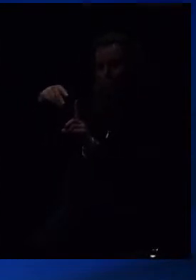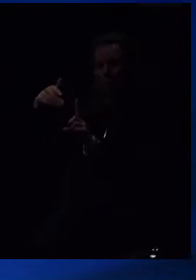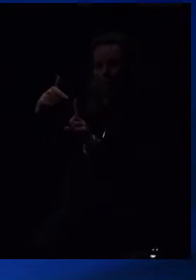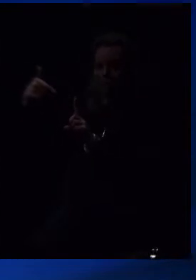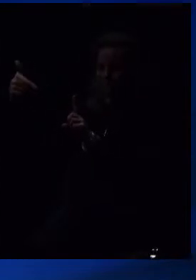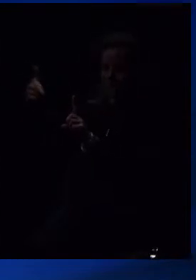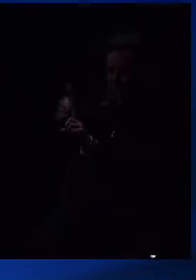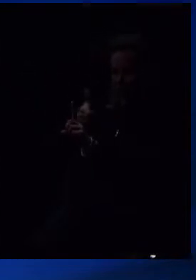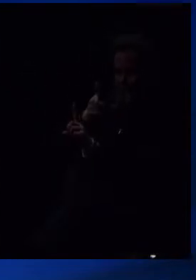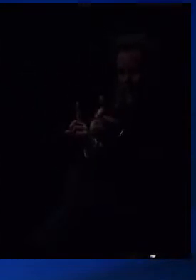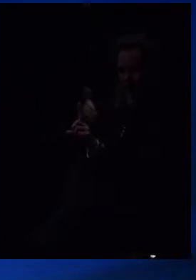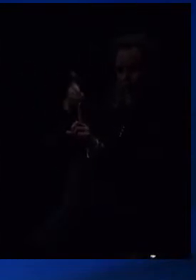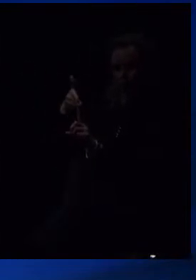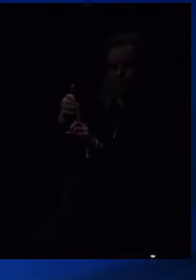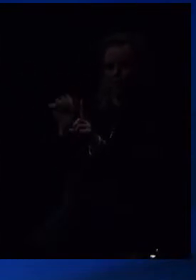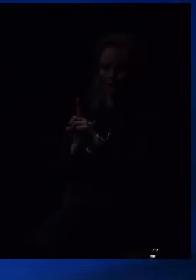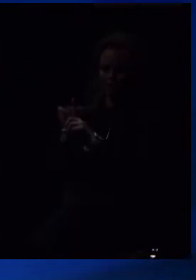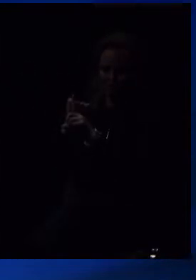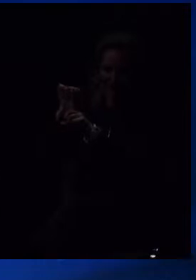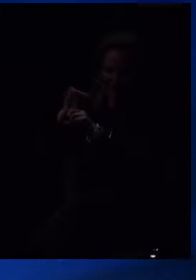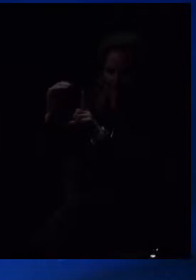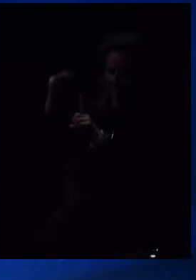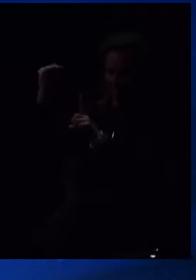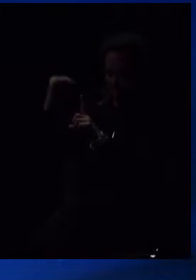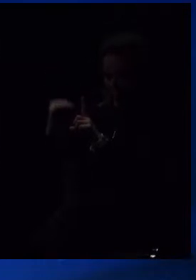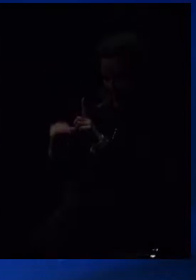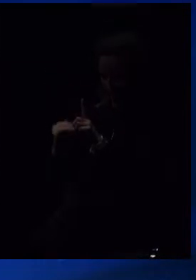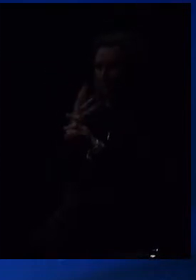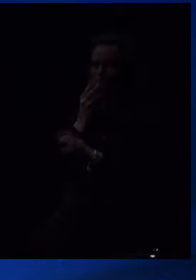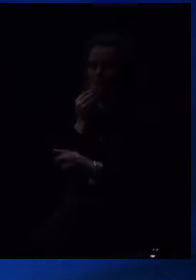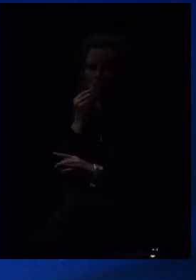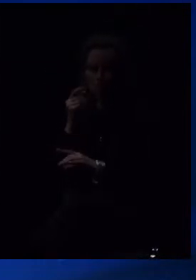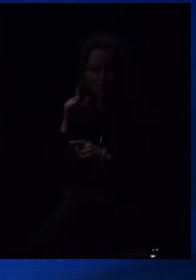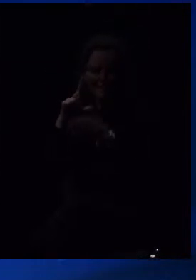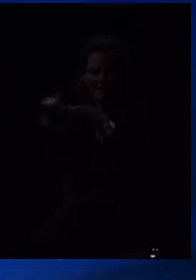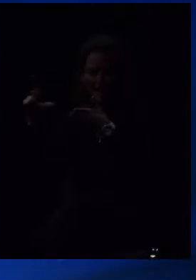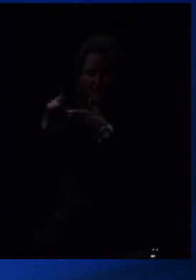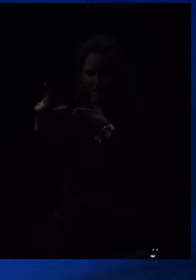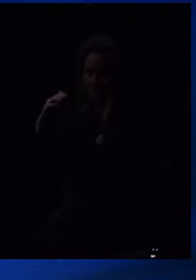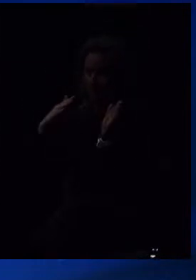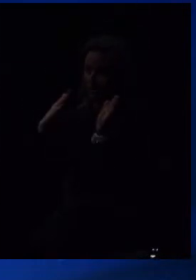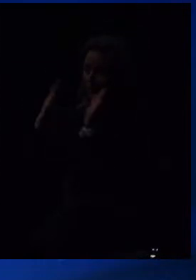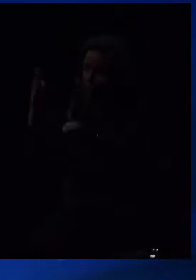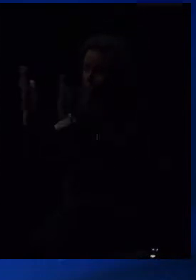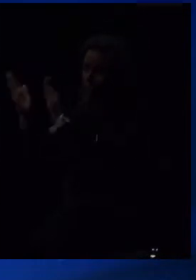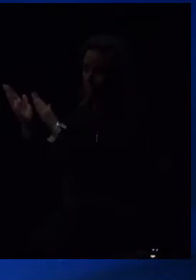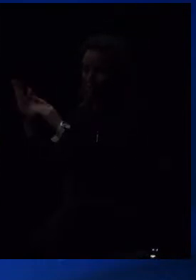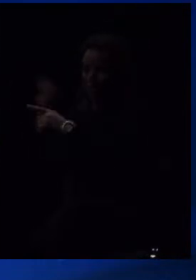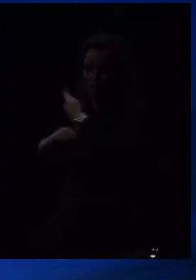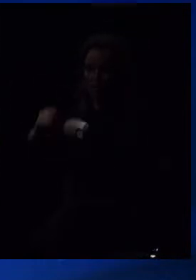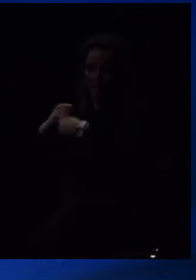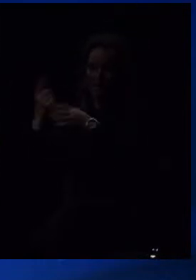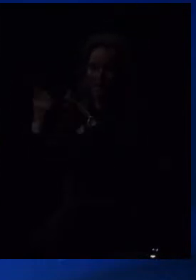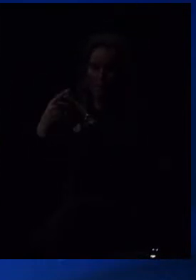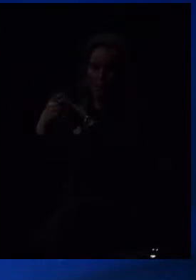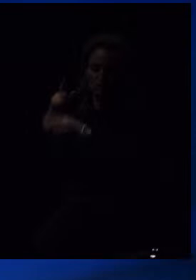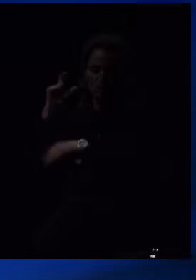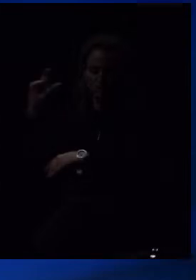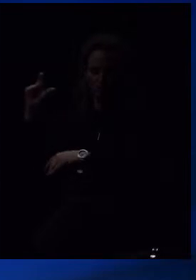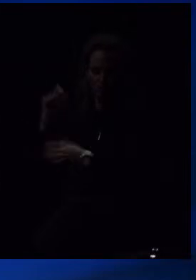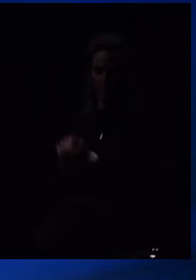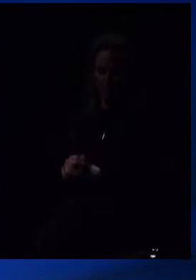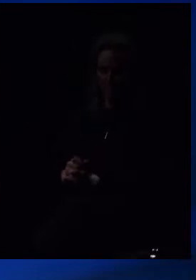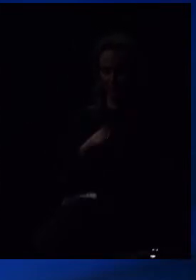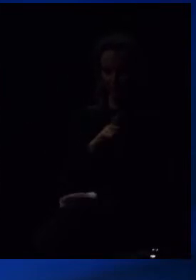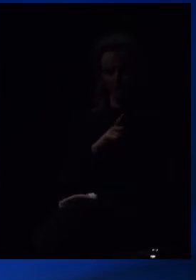we might use later to develop it maybe closer to autochrome, because to me it sounded ambitious to get